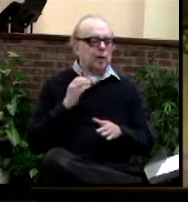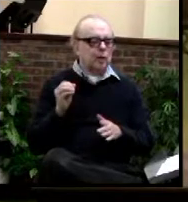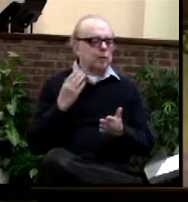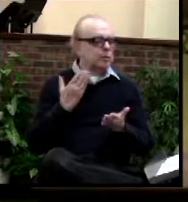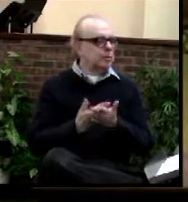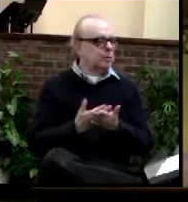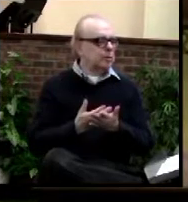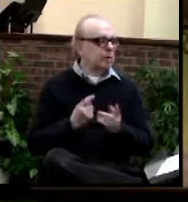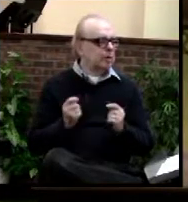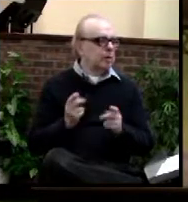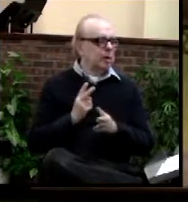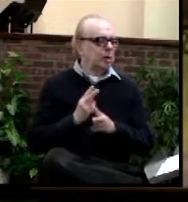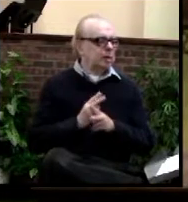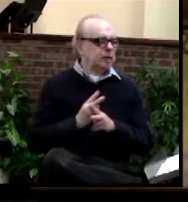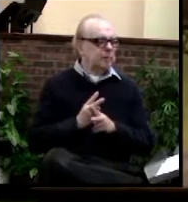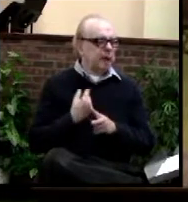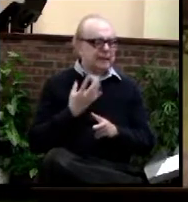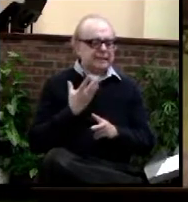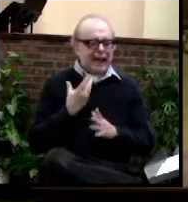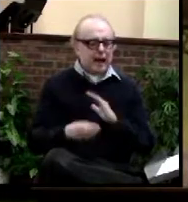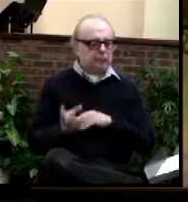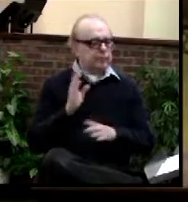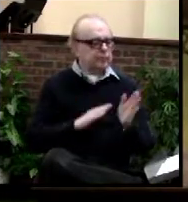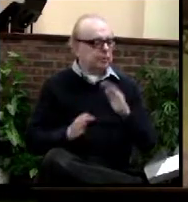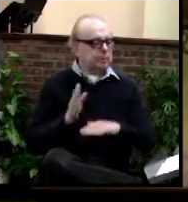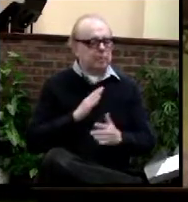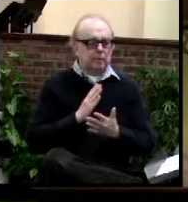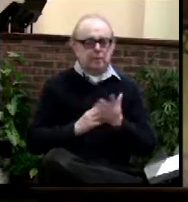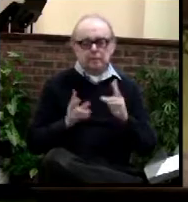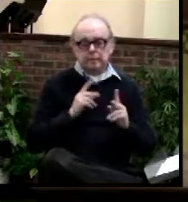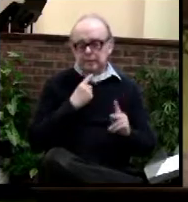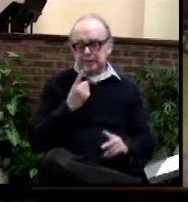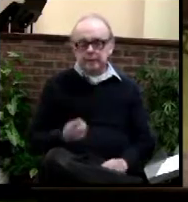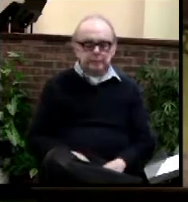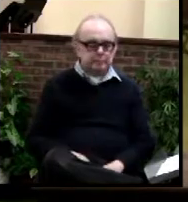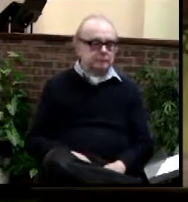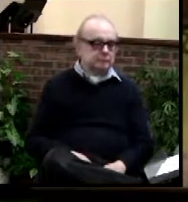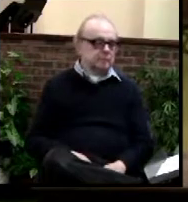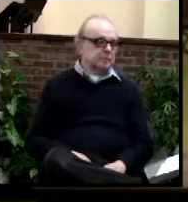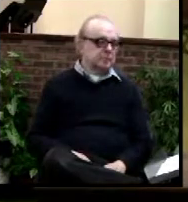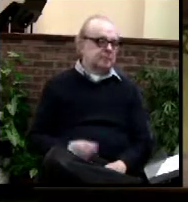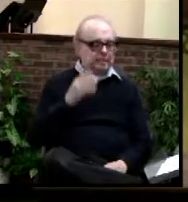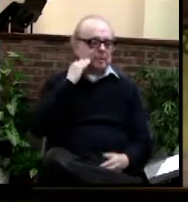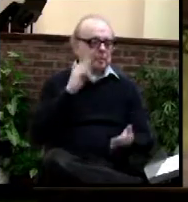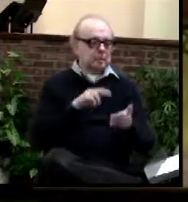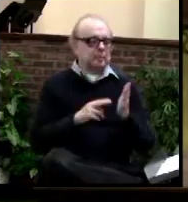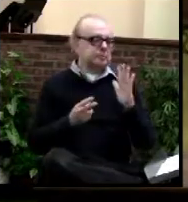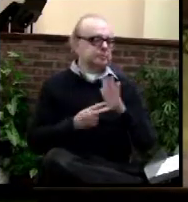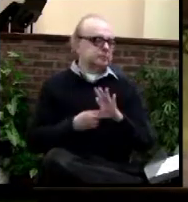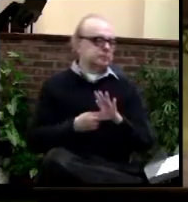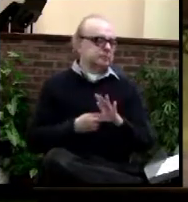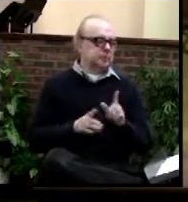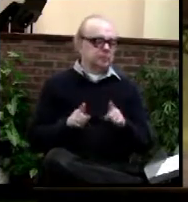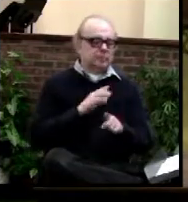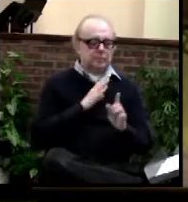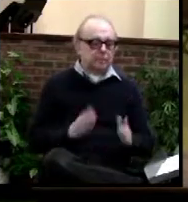and trying to keep us out of trouble. Some have said, you know, I know what that means. That means that as Christians, we